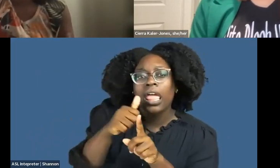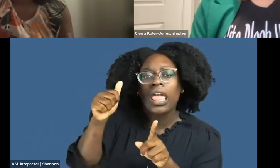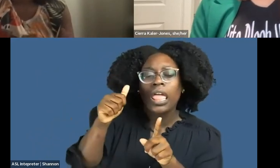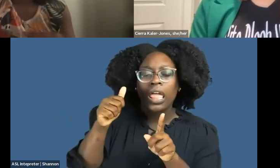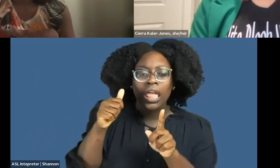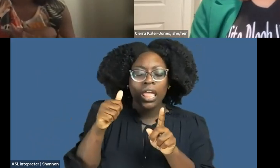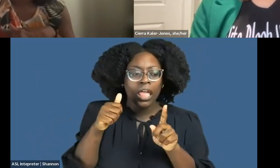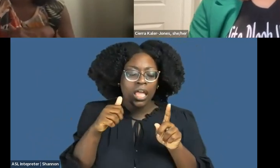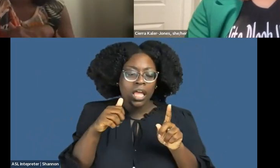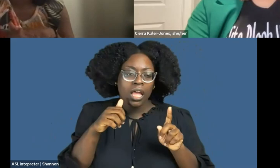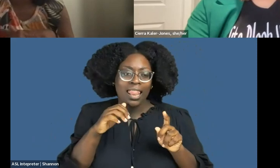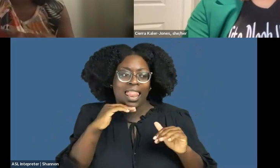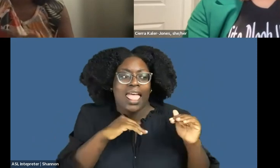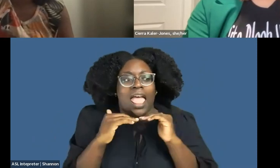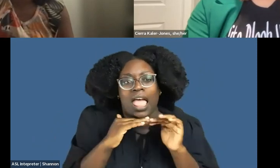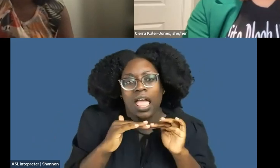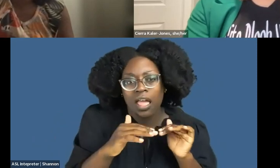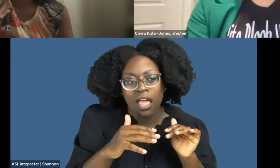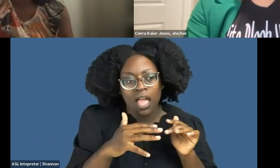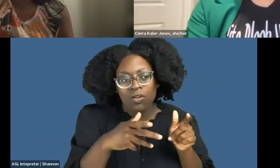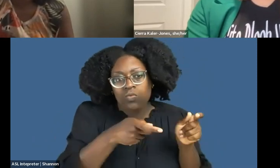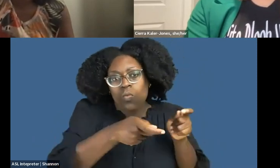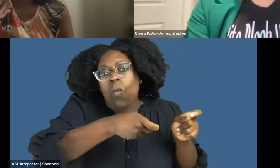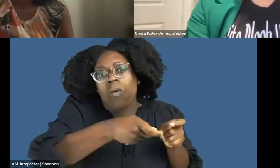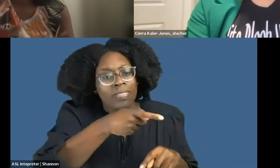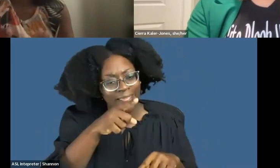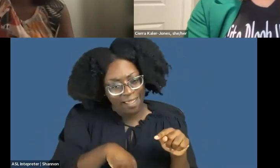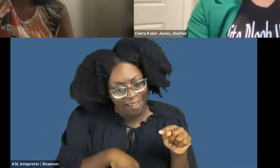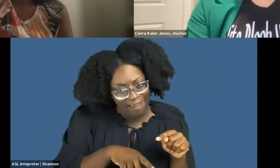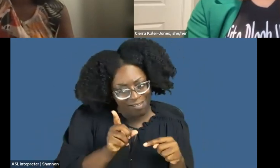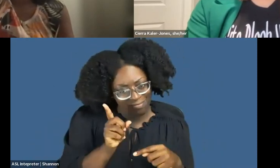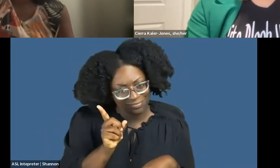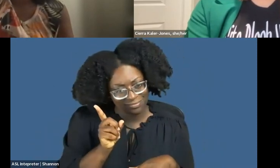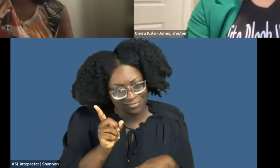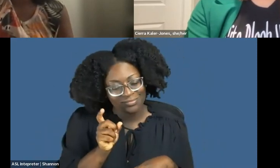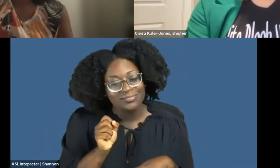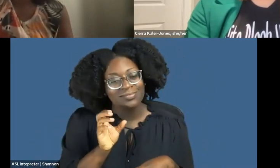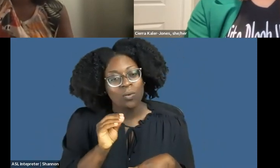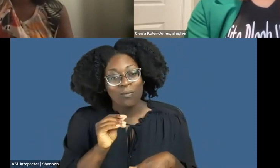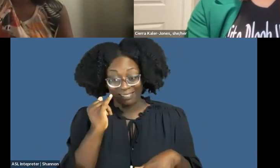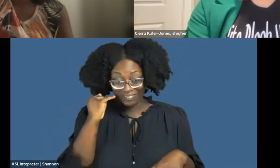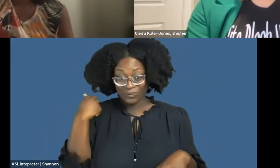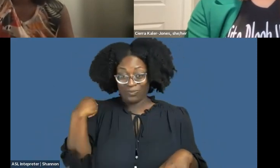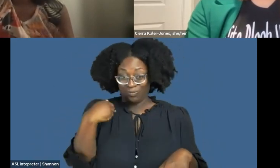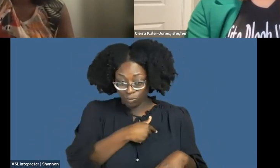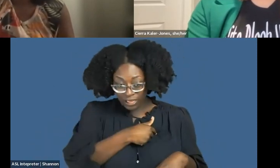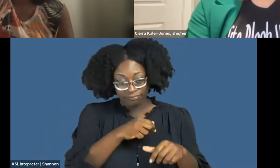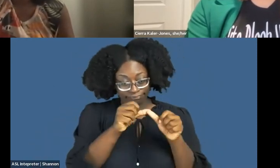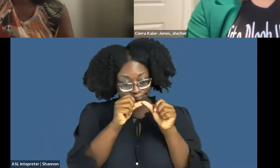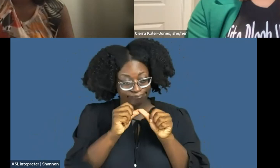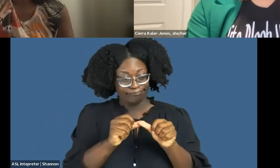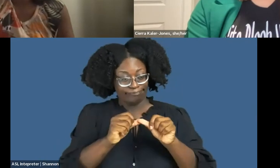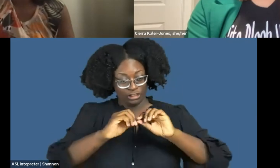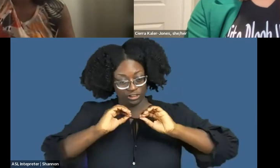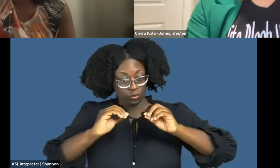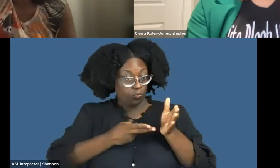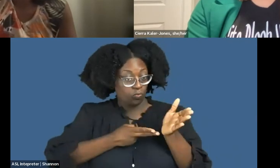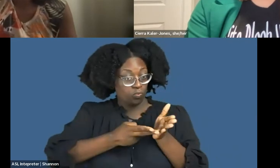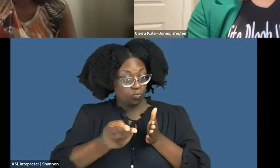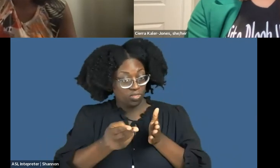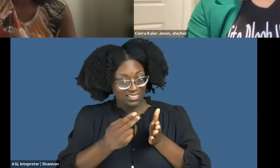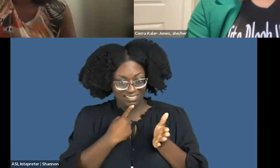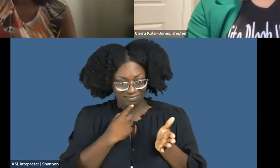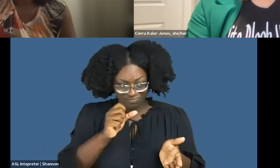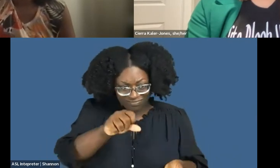actually is. So as much as we can continue to push that and empower our students to say that the truth really is a path to the